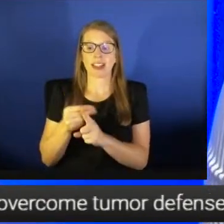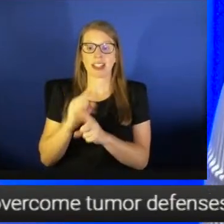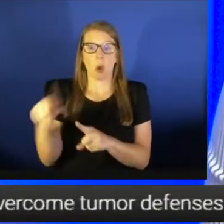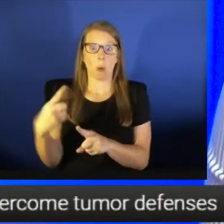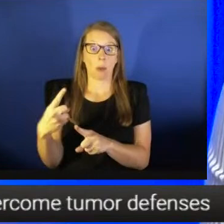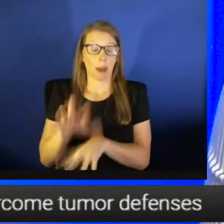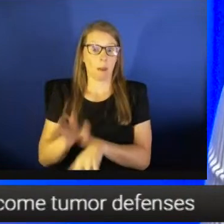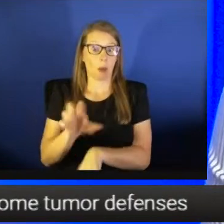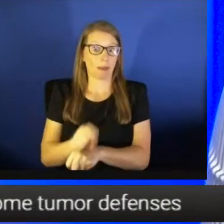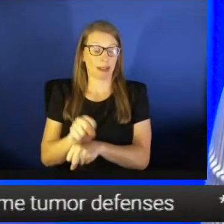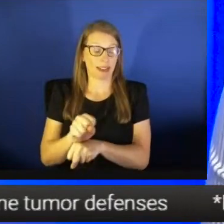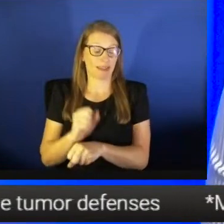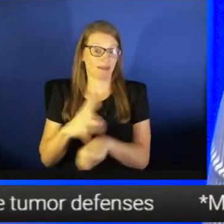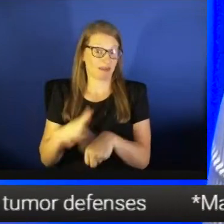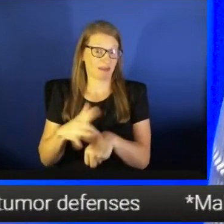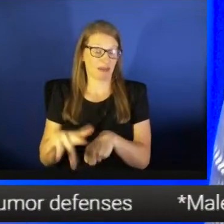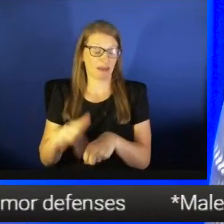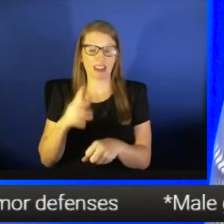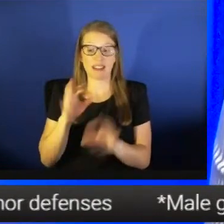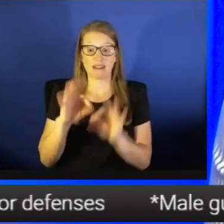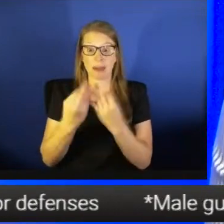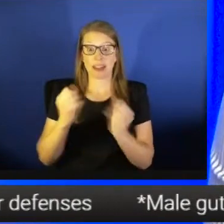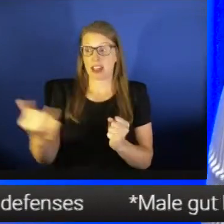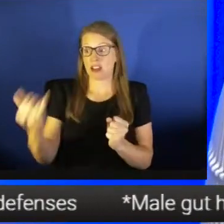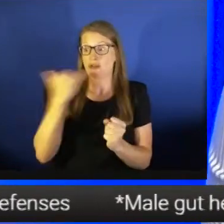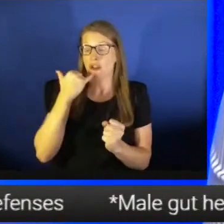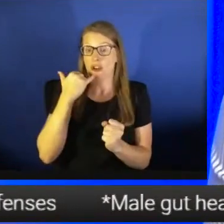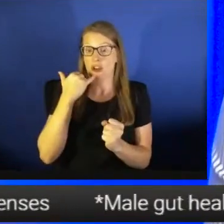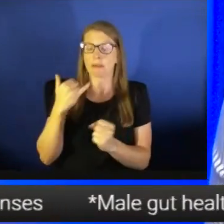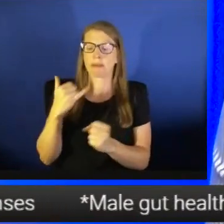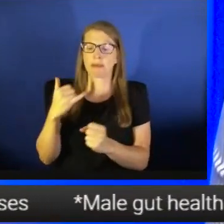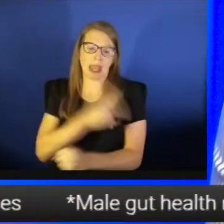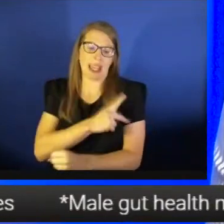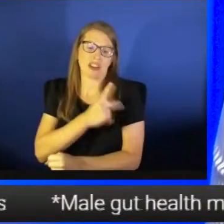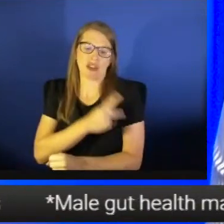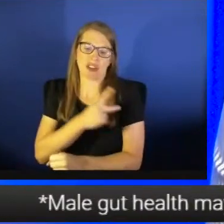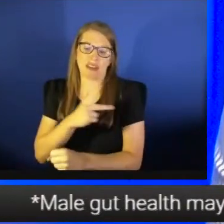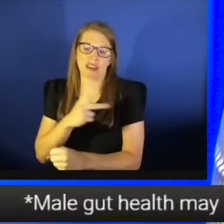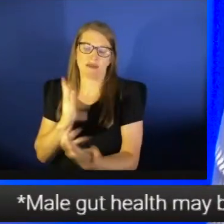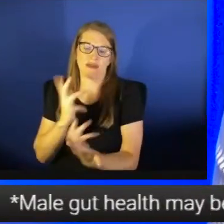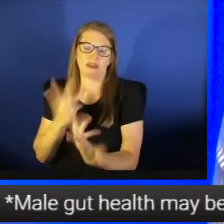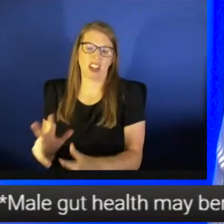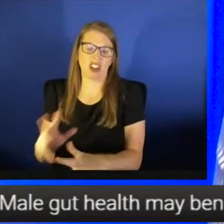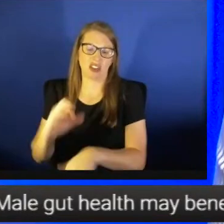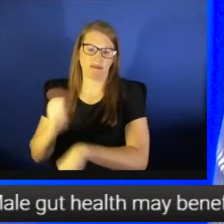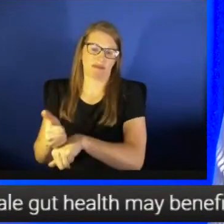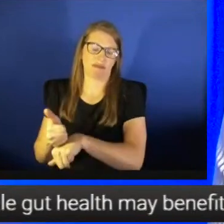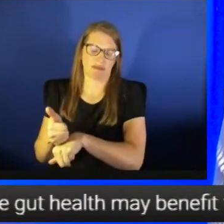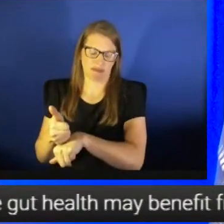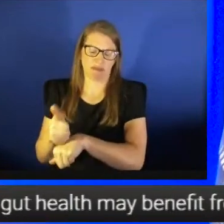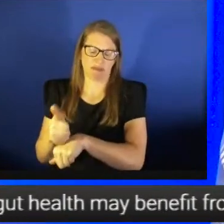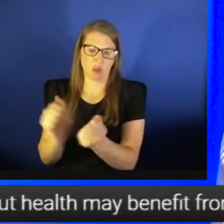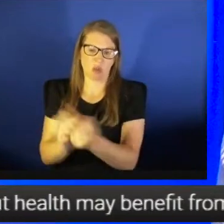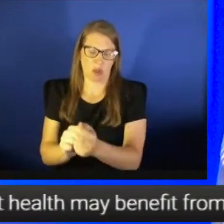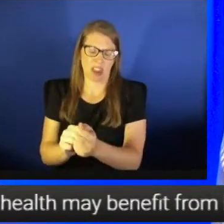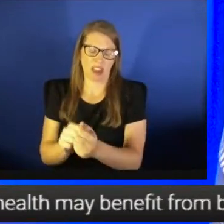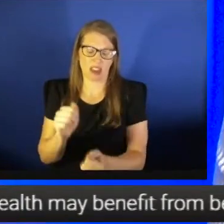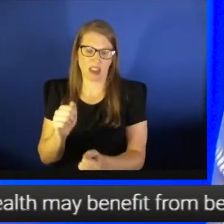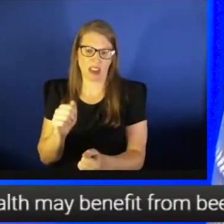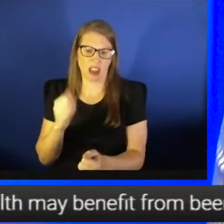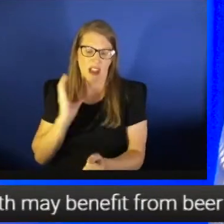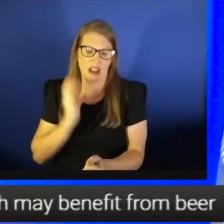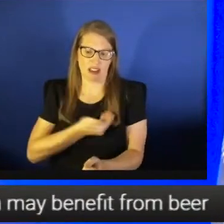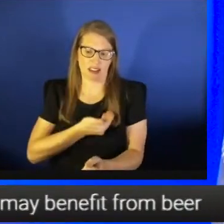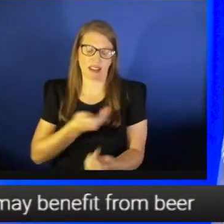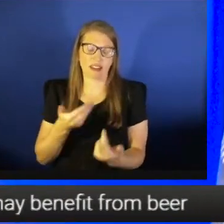families just can call, patients that are established with the health system can call our scheduling line, get an appointment. They can also MyChart